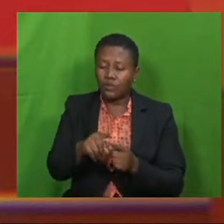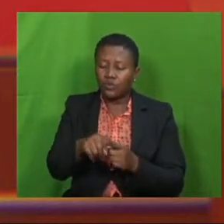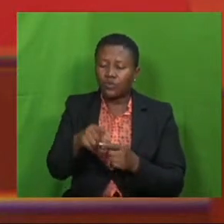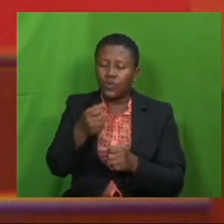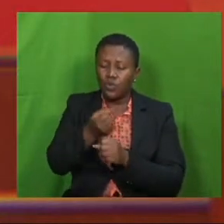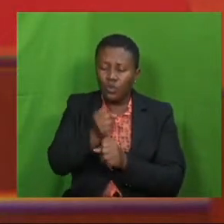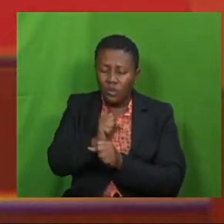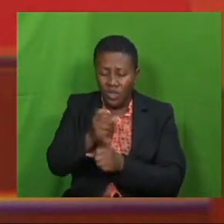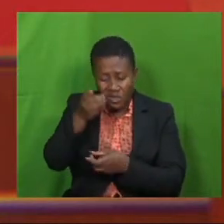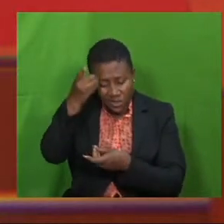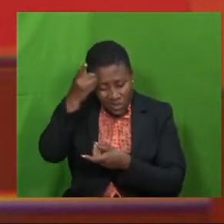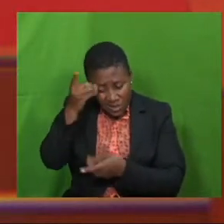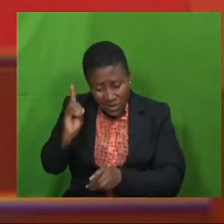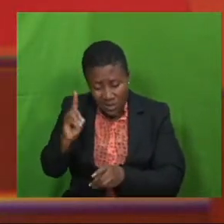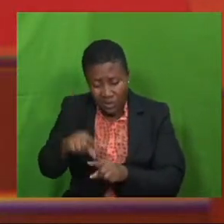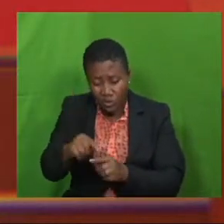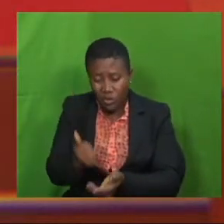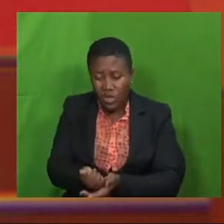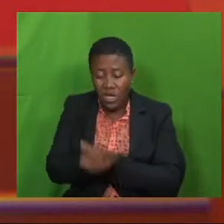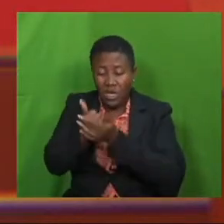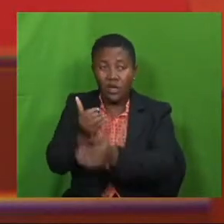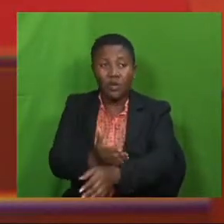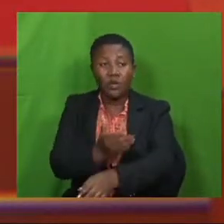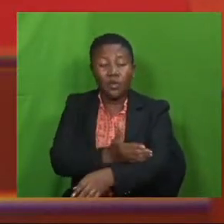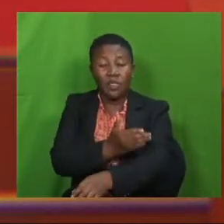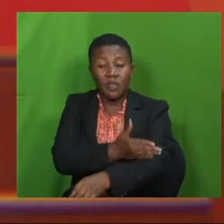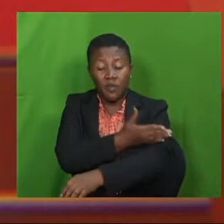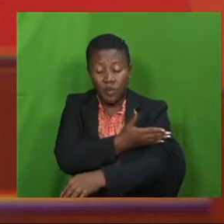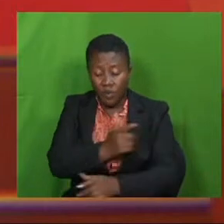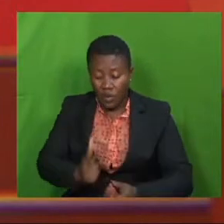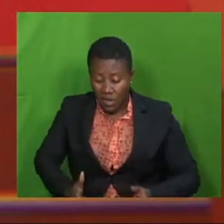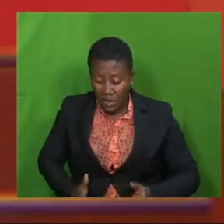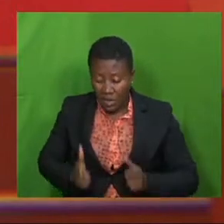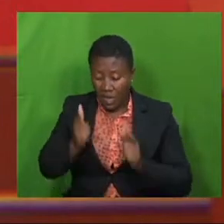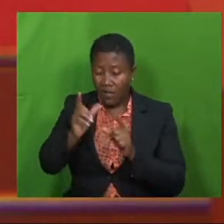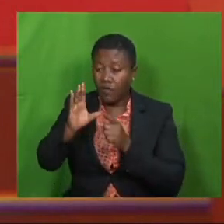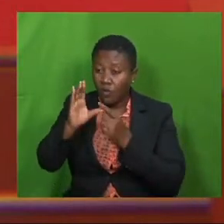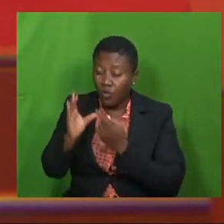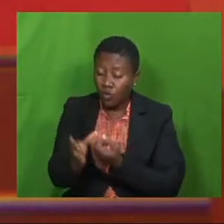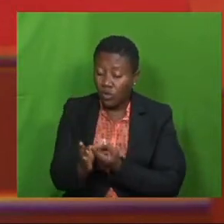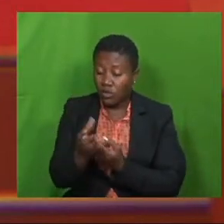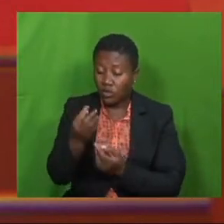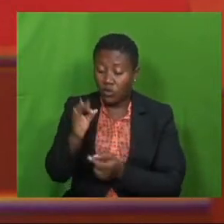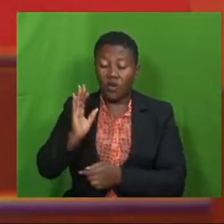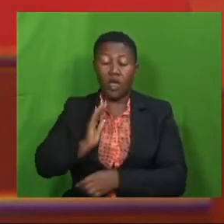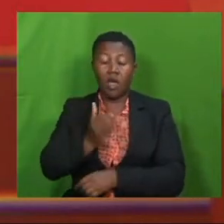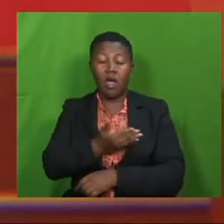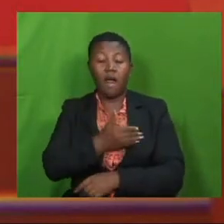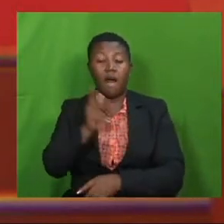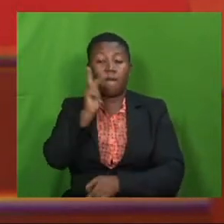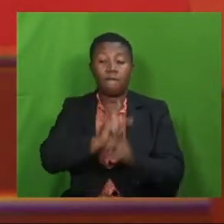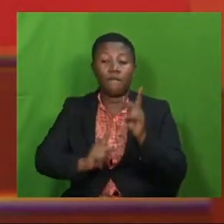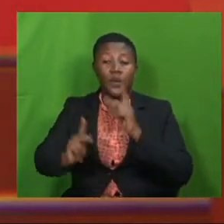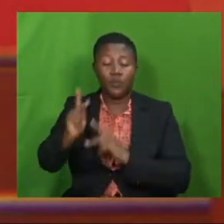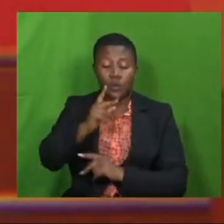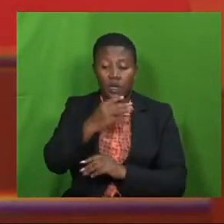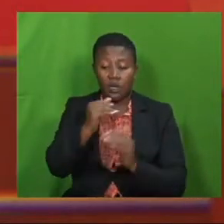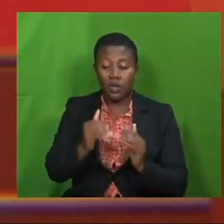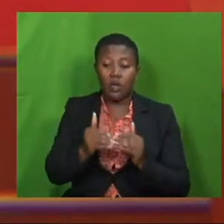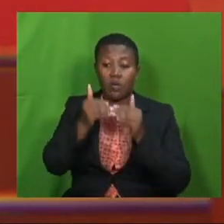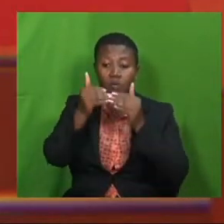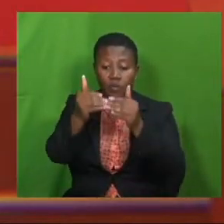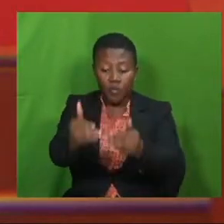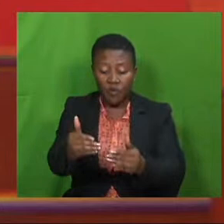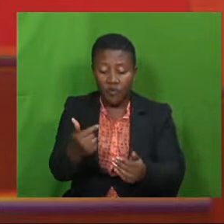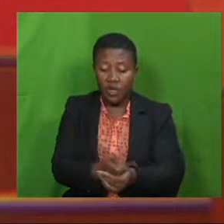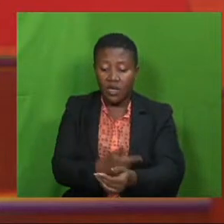that help to improve upon the living conditions of our people and move Ghana out of